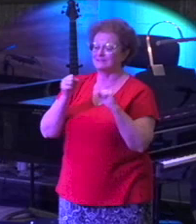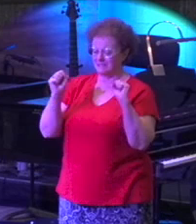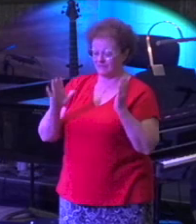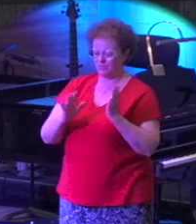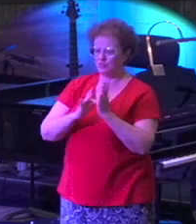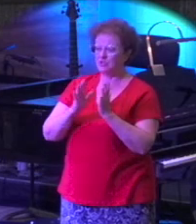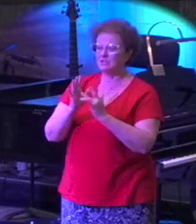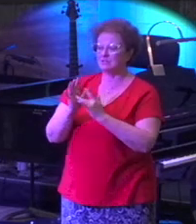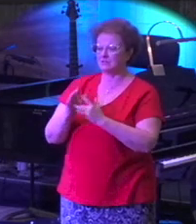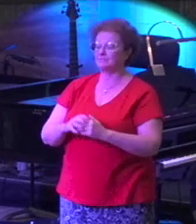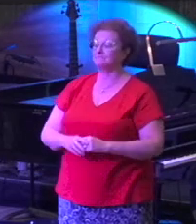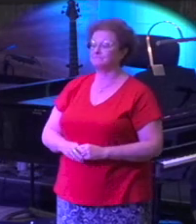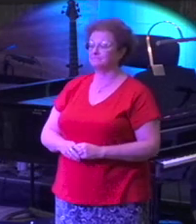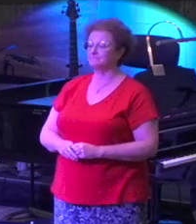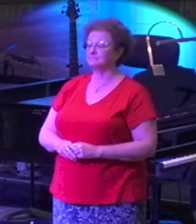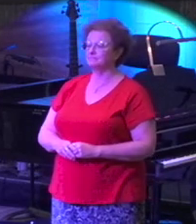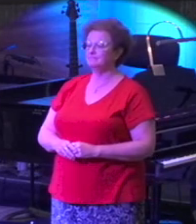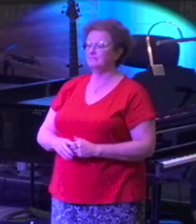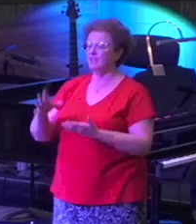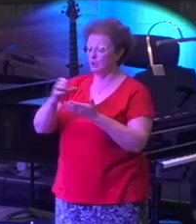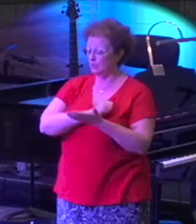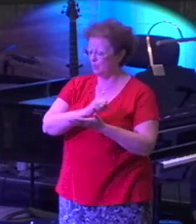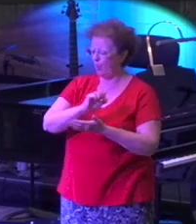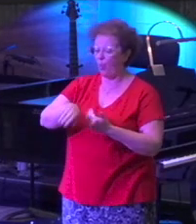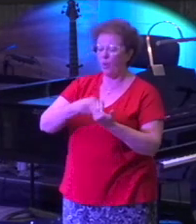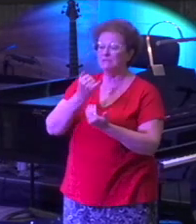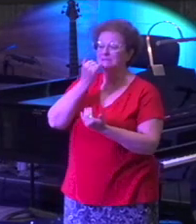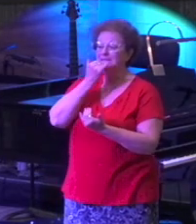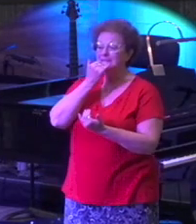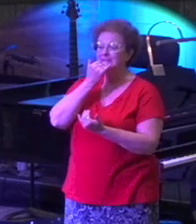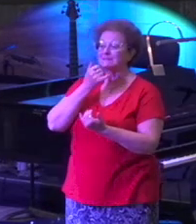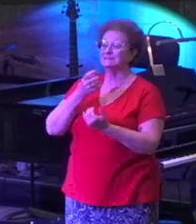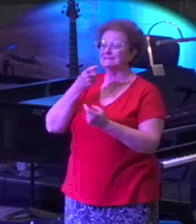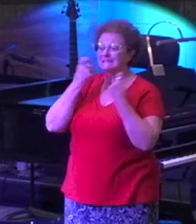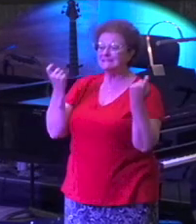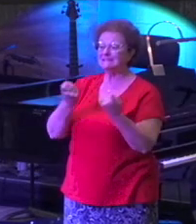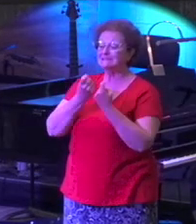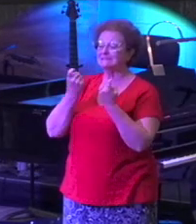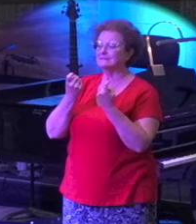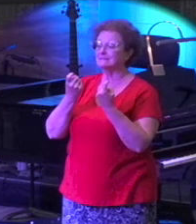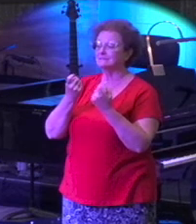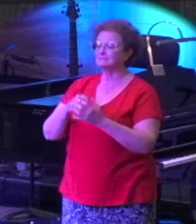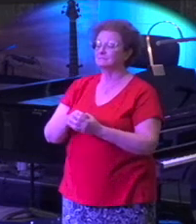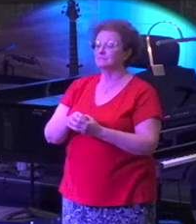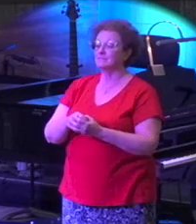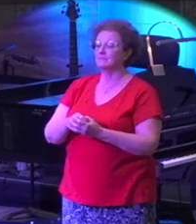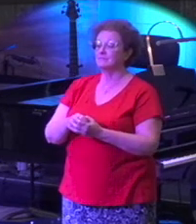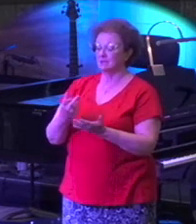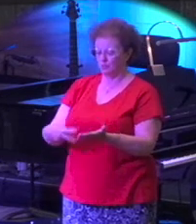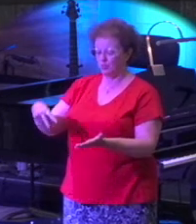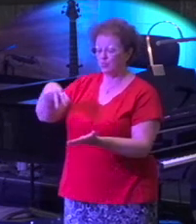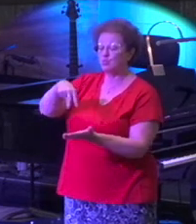greatest catch, after taking our deadliest sins, rose again to give us a life free from fear and fear